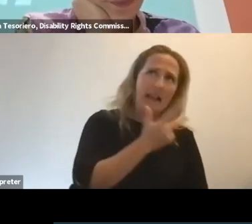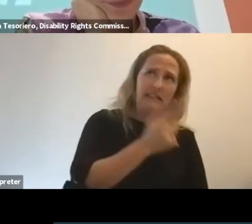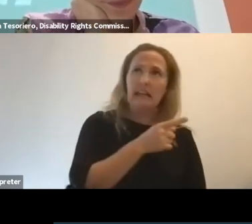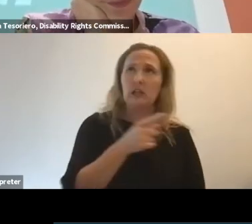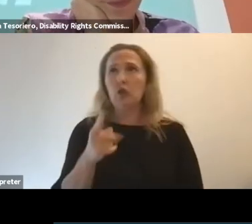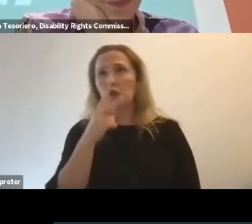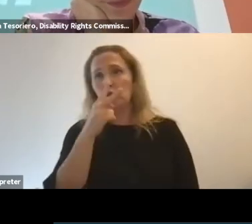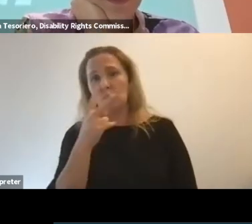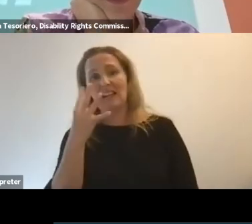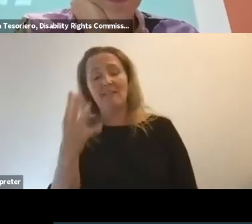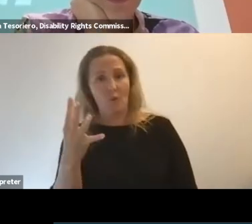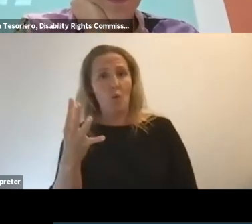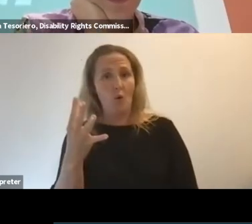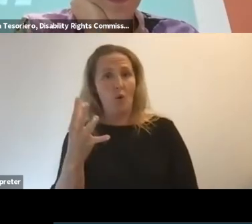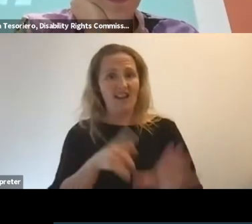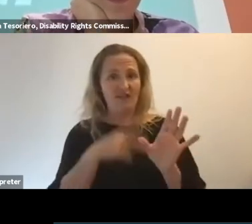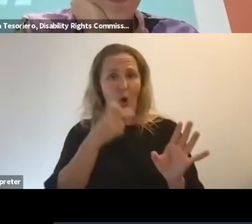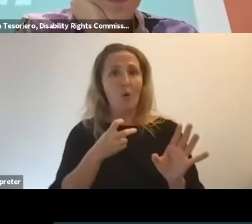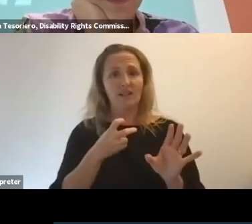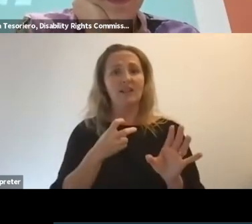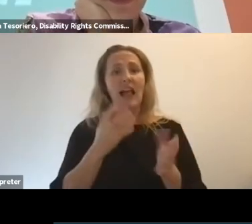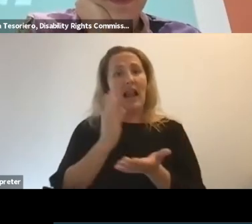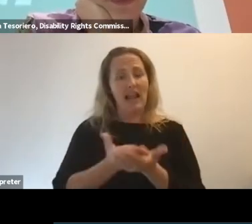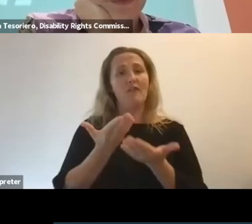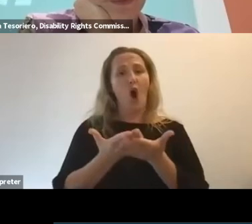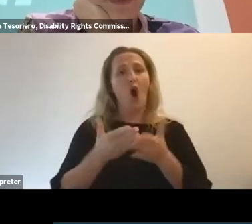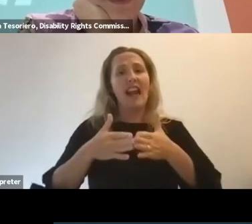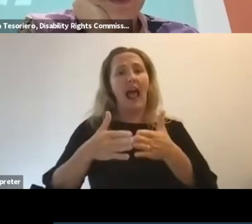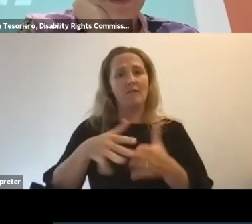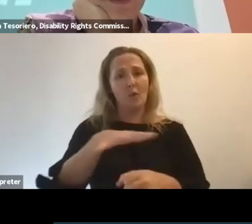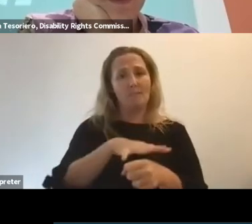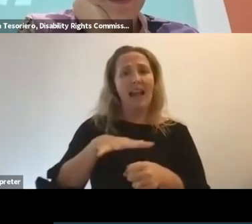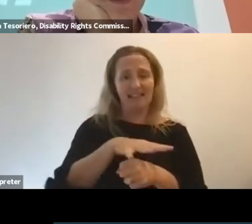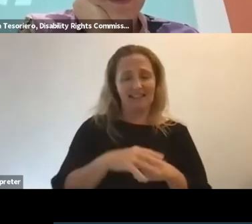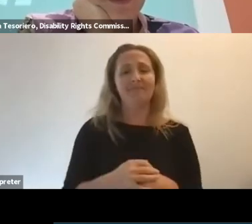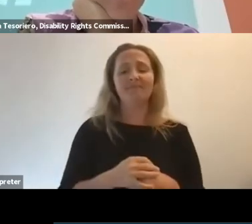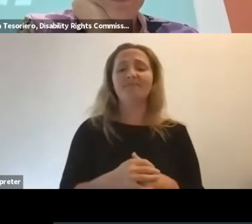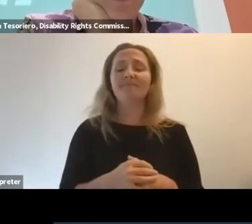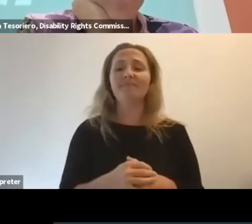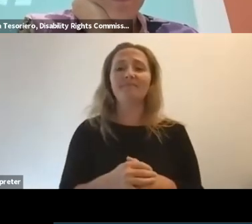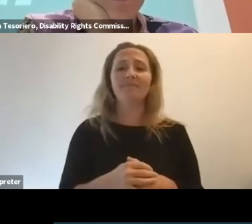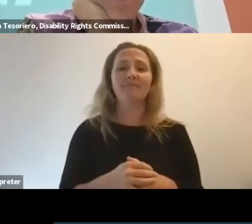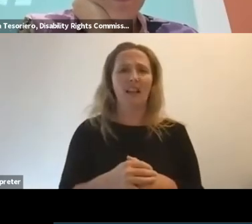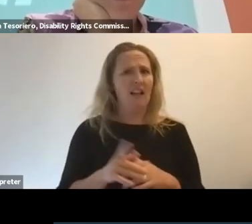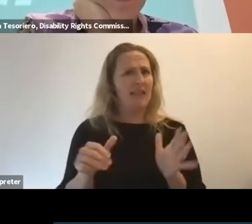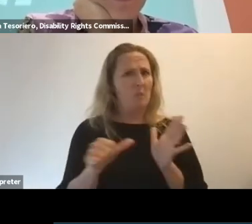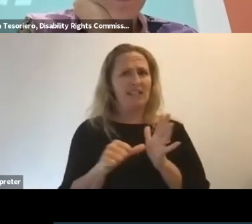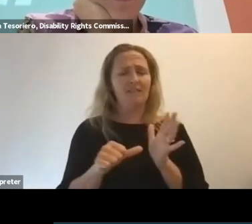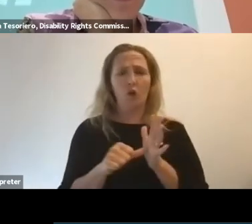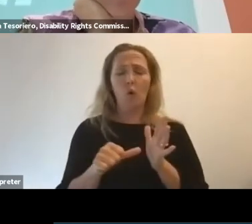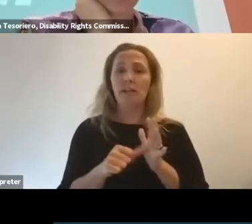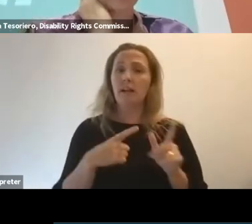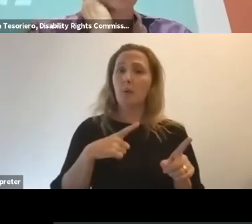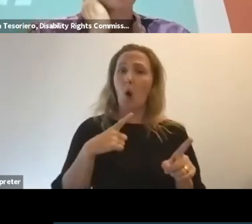olds who are living on the naval base. And so that was quite a challenge, especially for people who